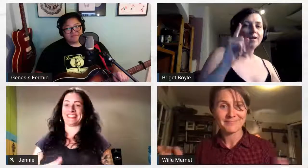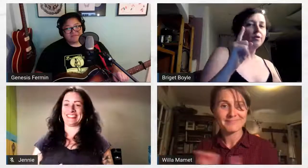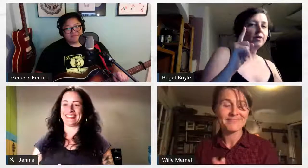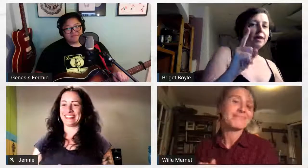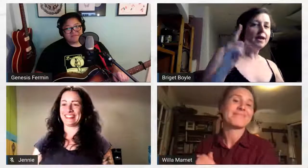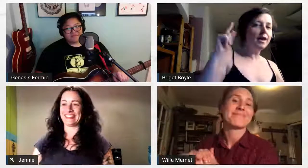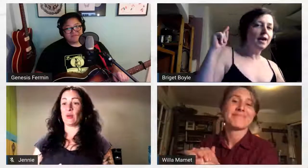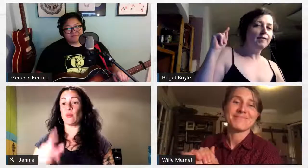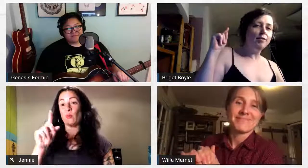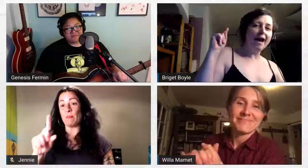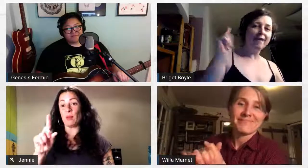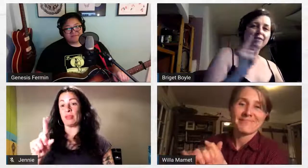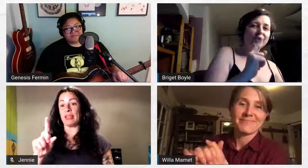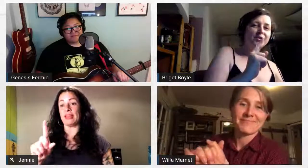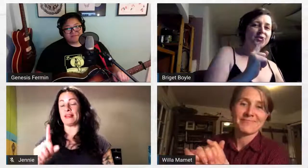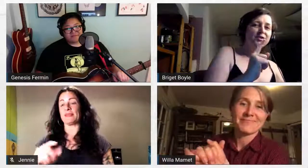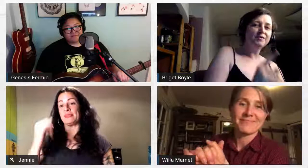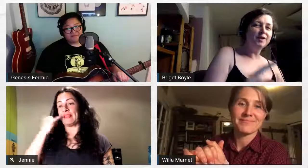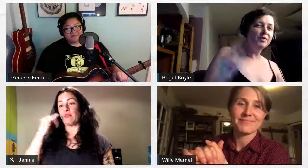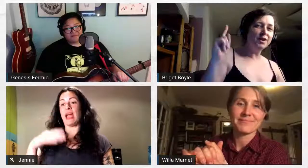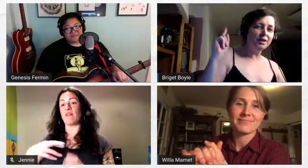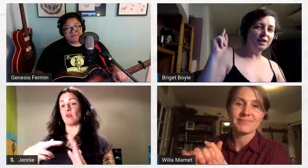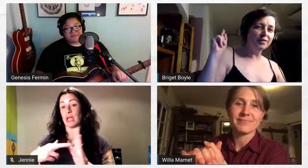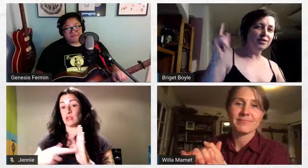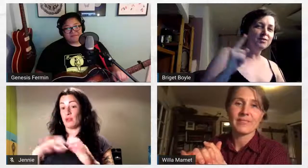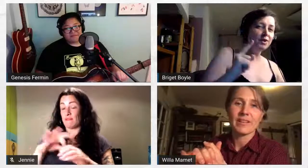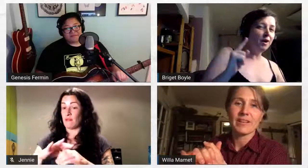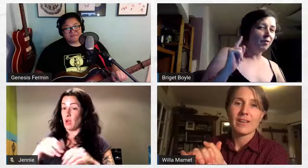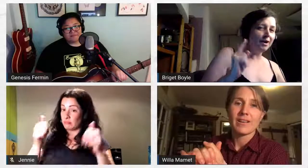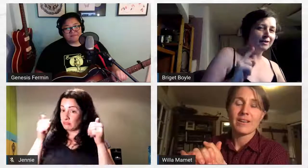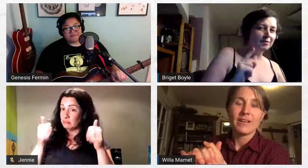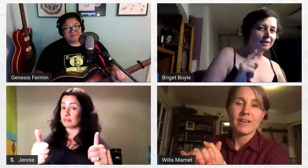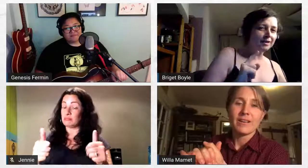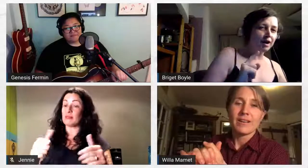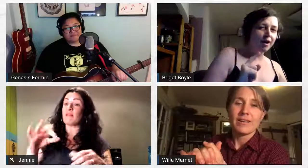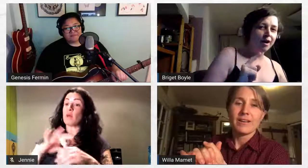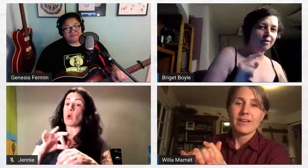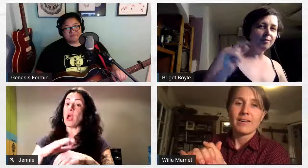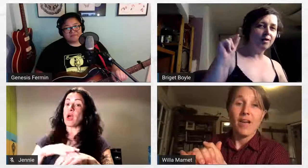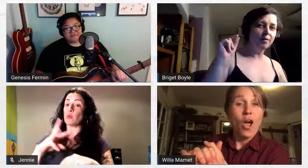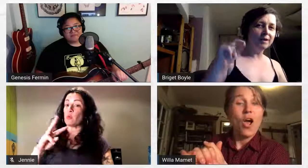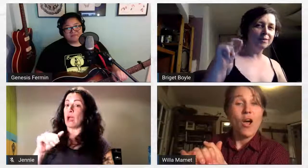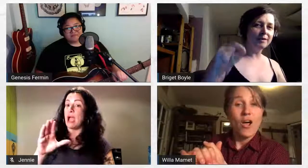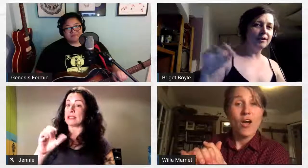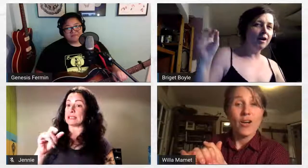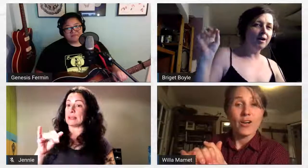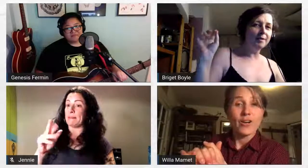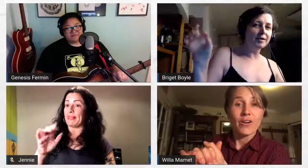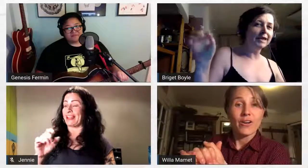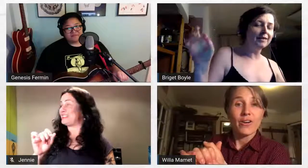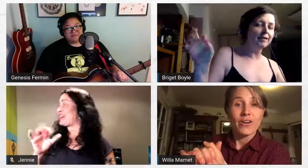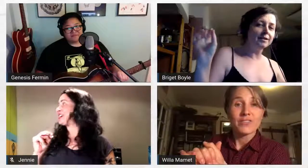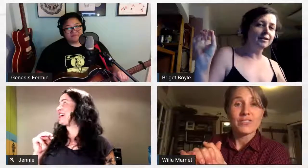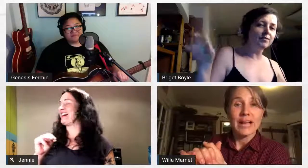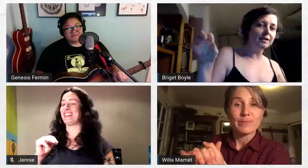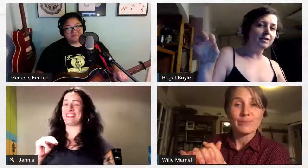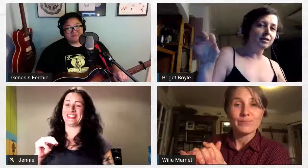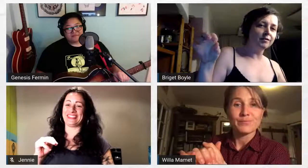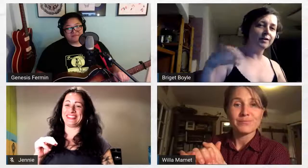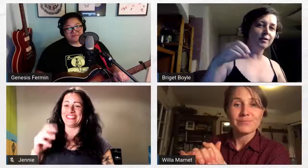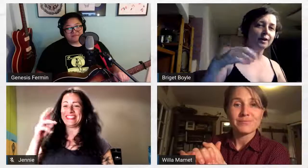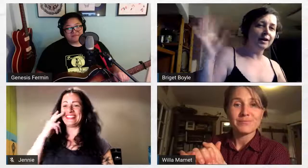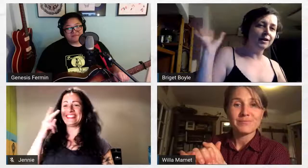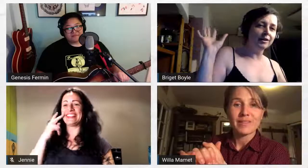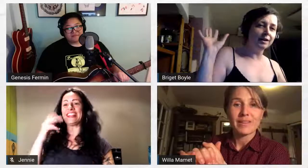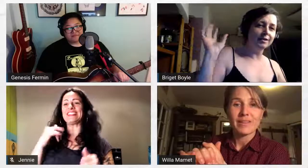And one more thing, if you haven't registered to vote, you can do so on waximile.com. Go to waximile.com. There's a link there that says register